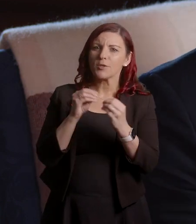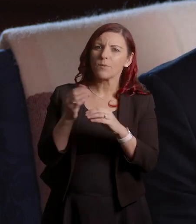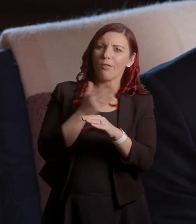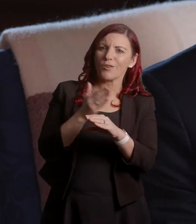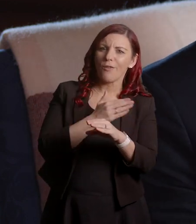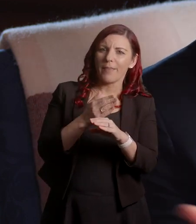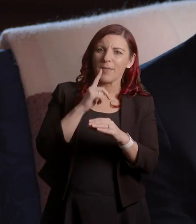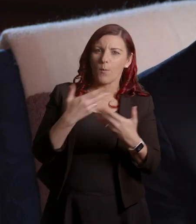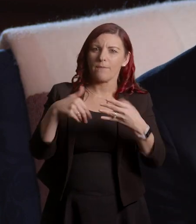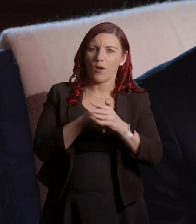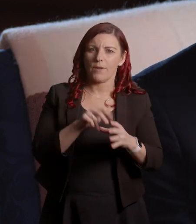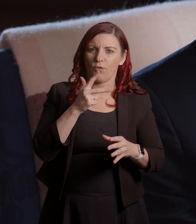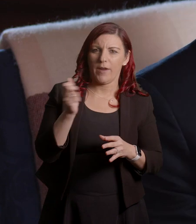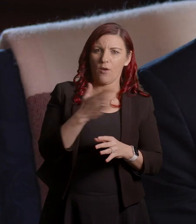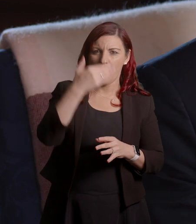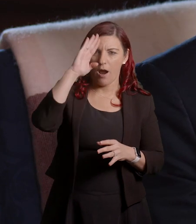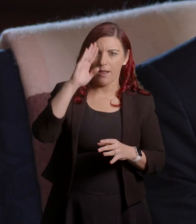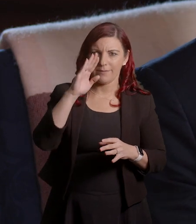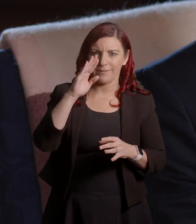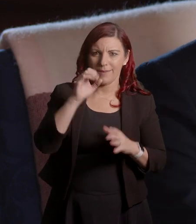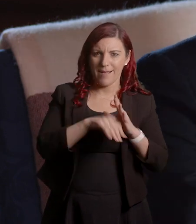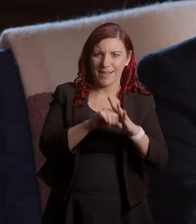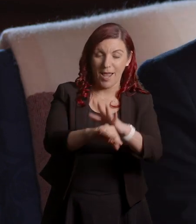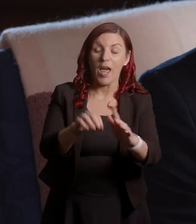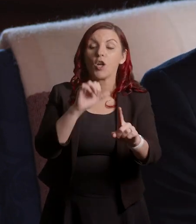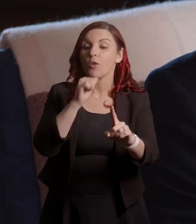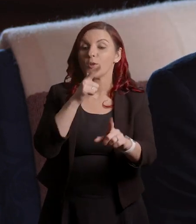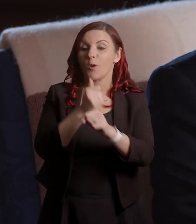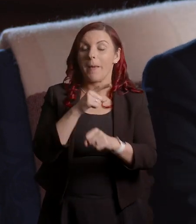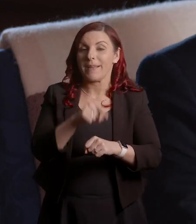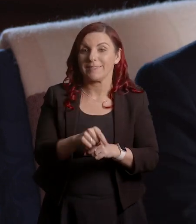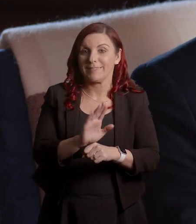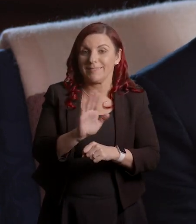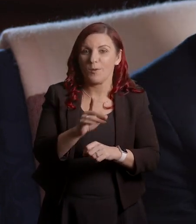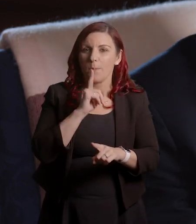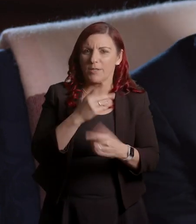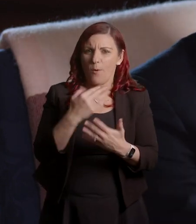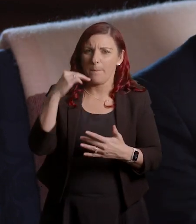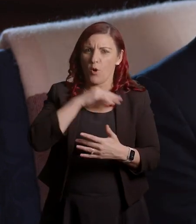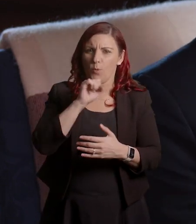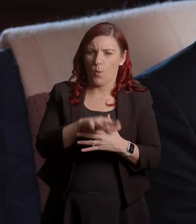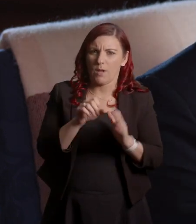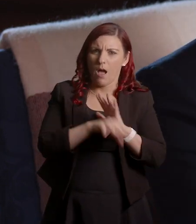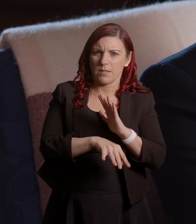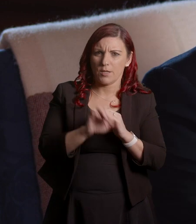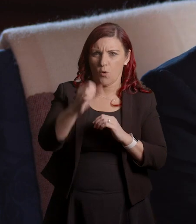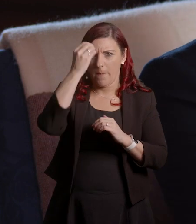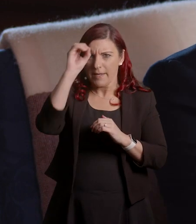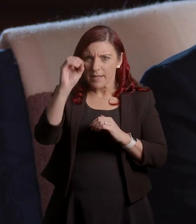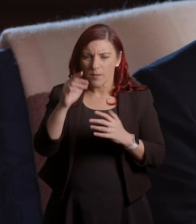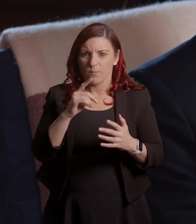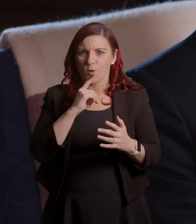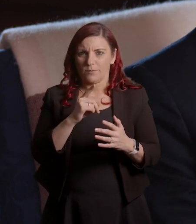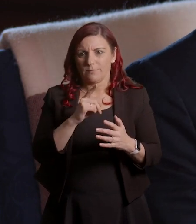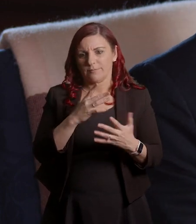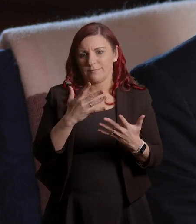both involved in the 3 defeats, 3 All-Ireland defeats in a row before that. They didn't really want to talk about that too much. They didn't want me to remind them about that. But how important were those defeats in your opinion? Obviously you